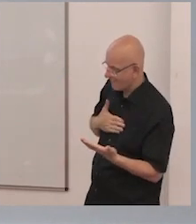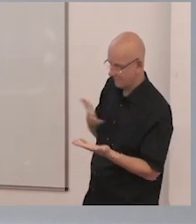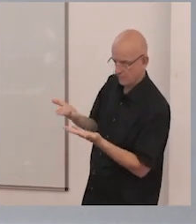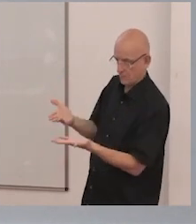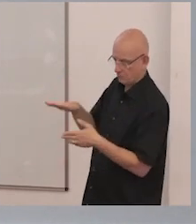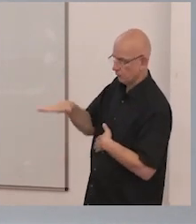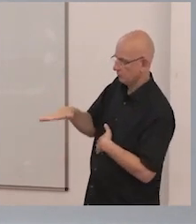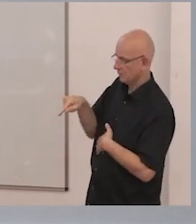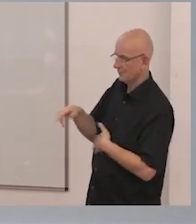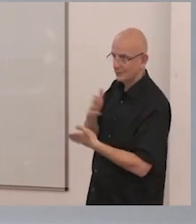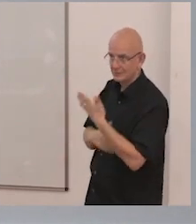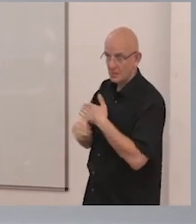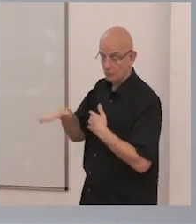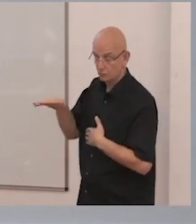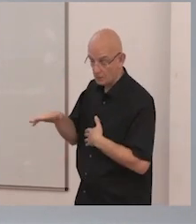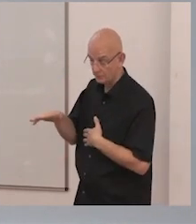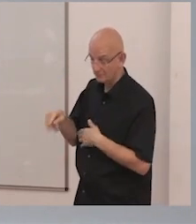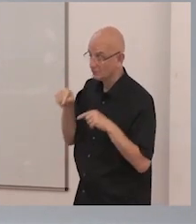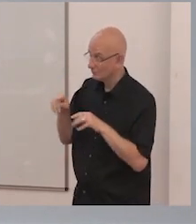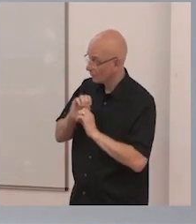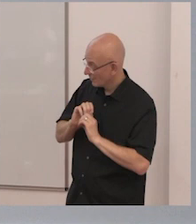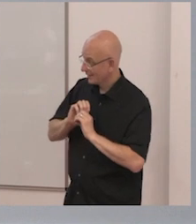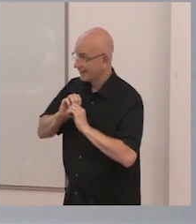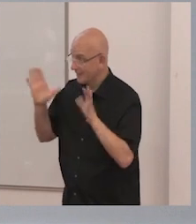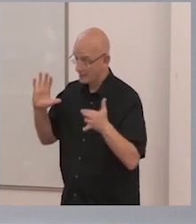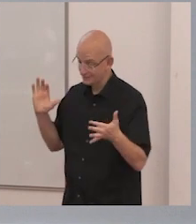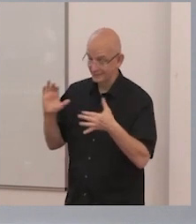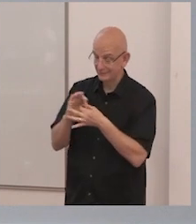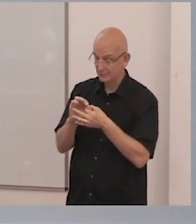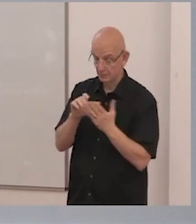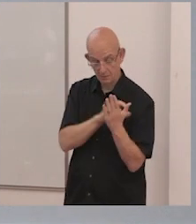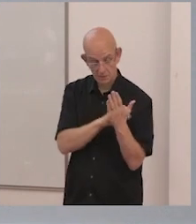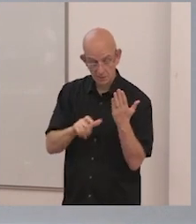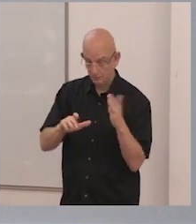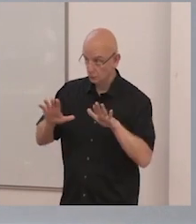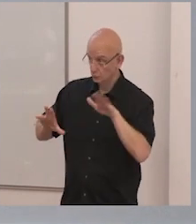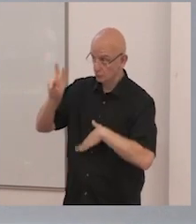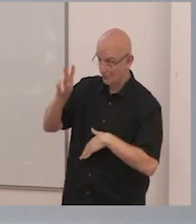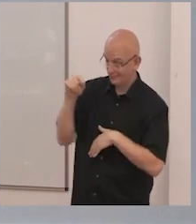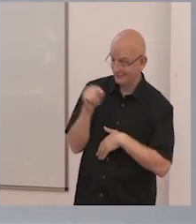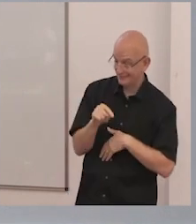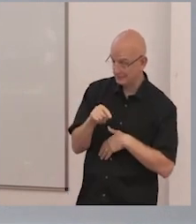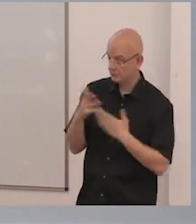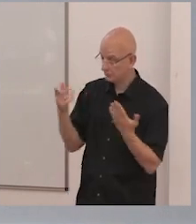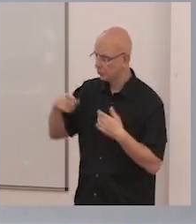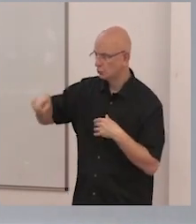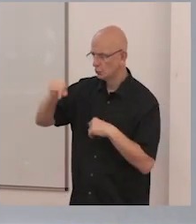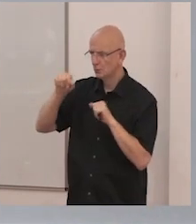about tomorrow, of the CIPD, which focuses on equal recognition before the law.